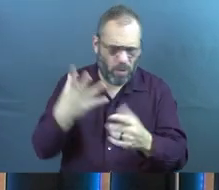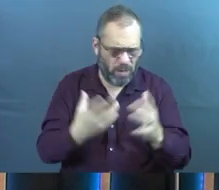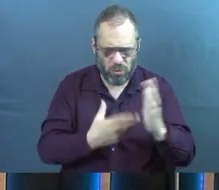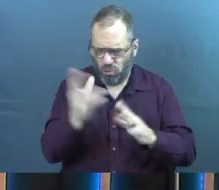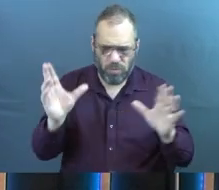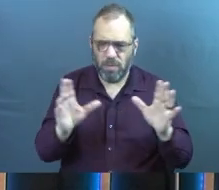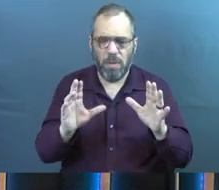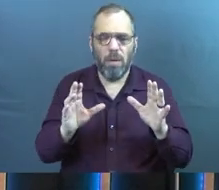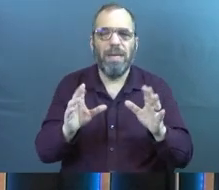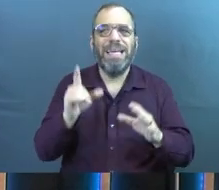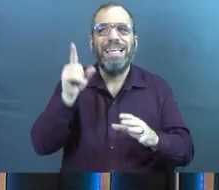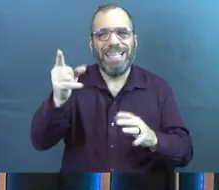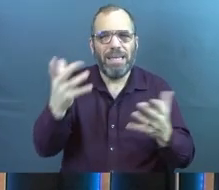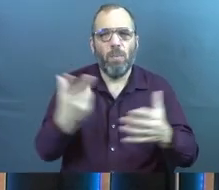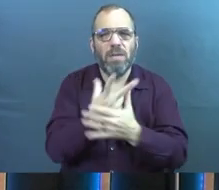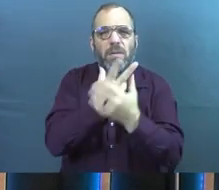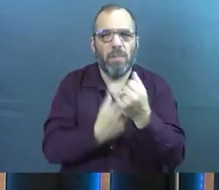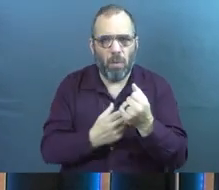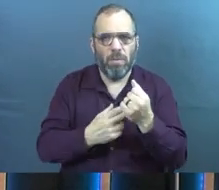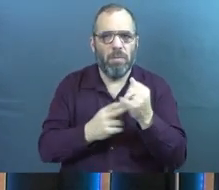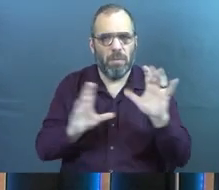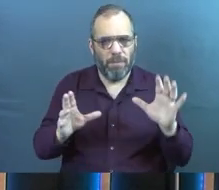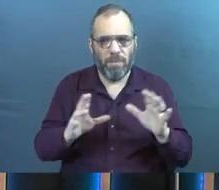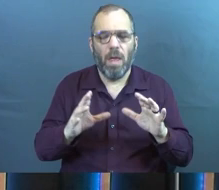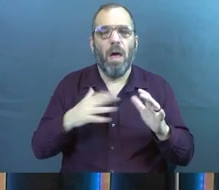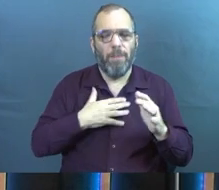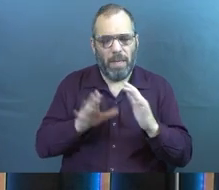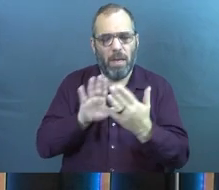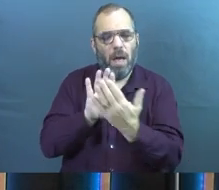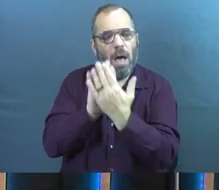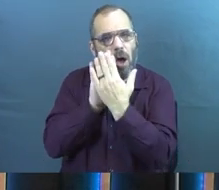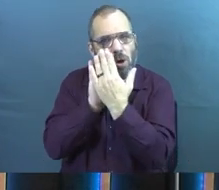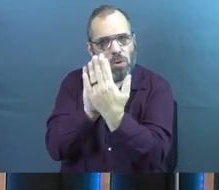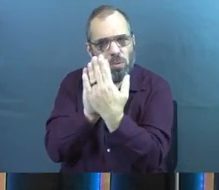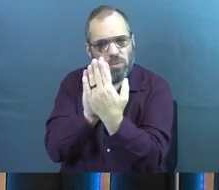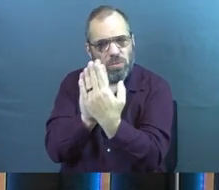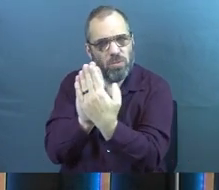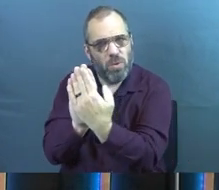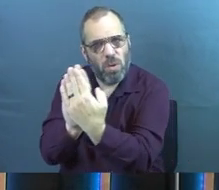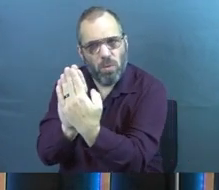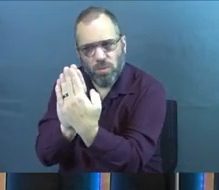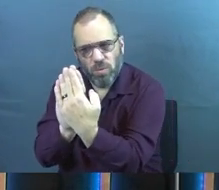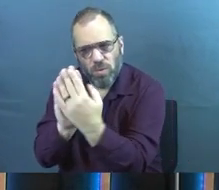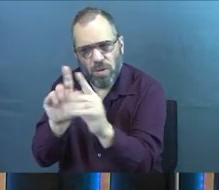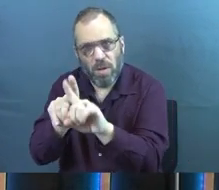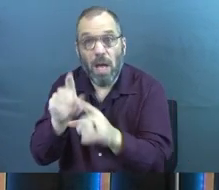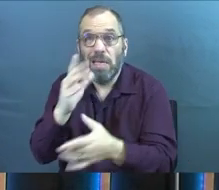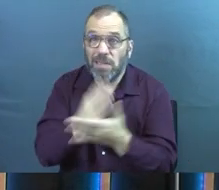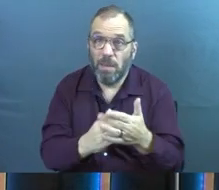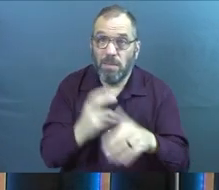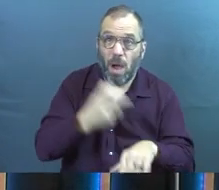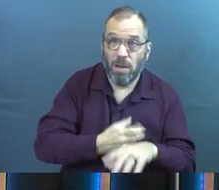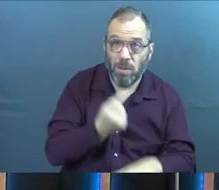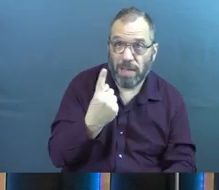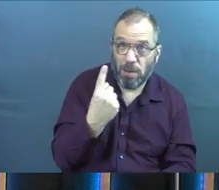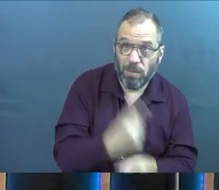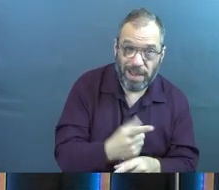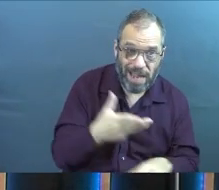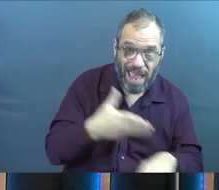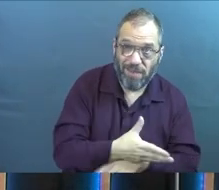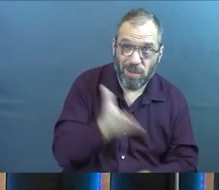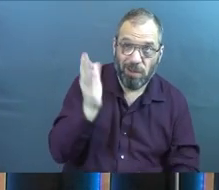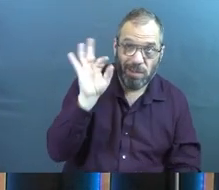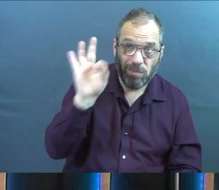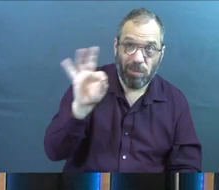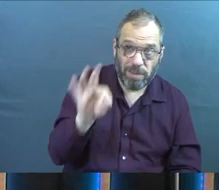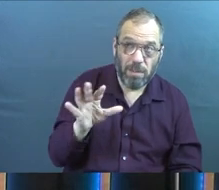all the things. He wants to be both for us. He wants to be close to us. For some of us, that's hard to grasp, even after this